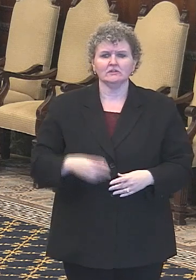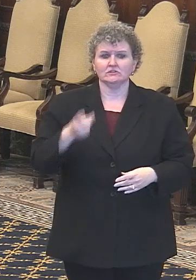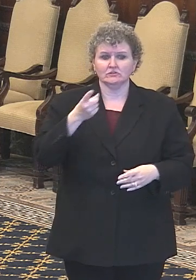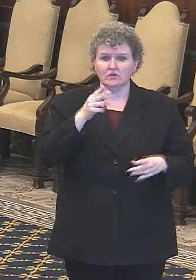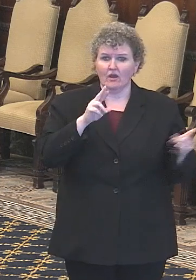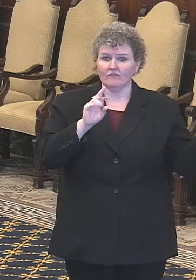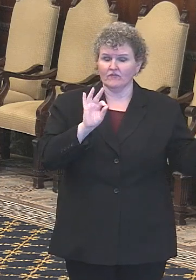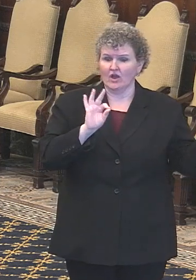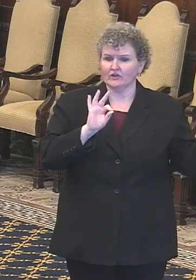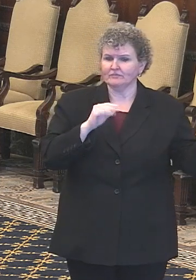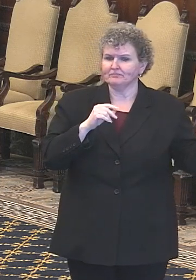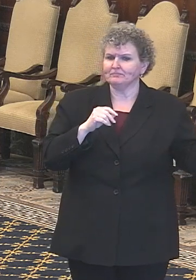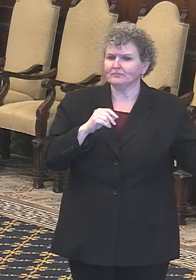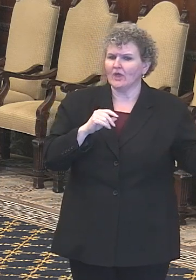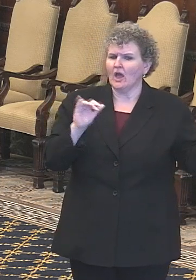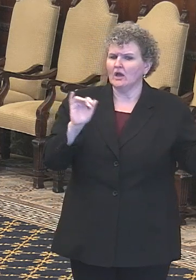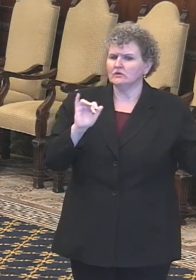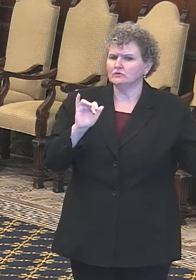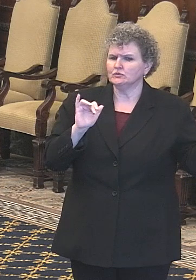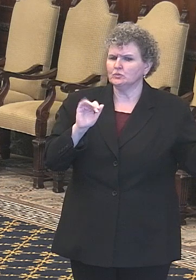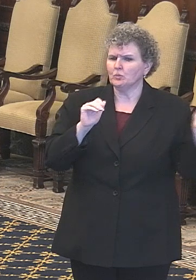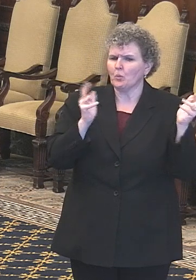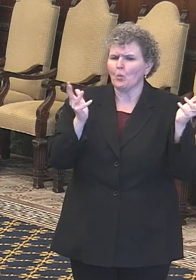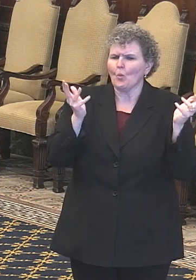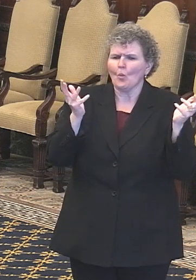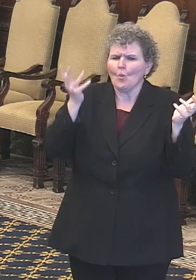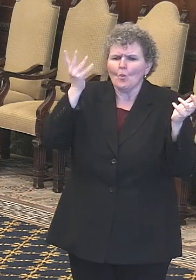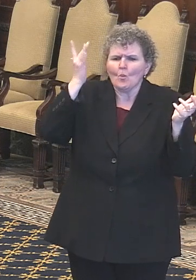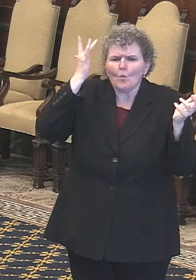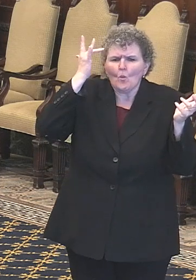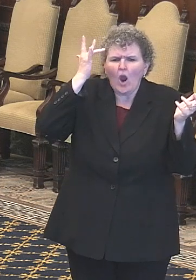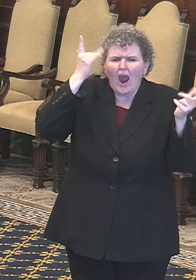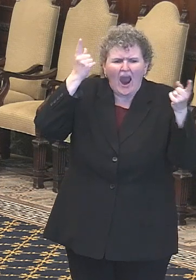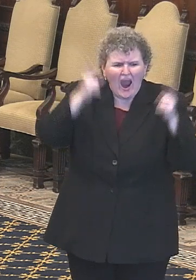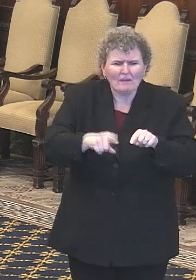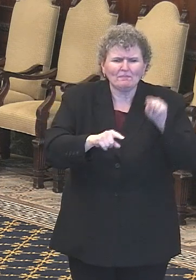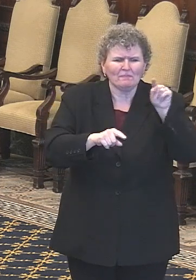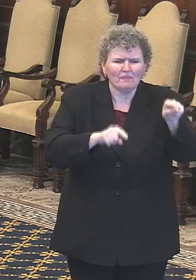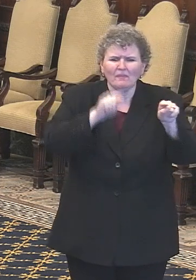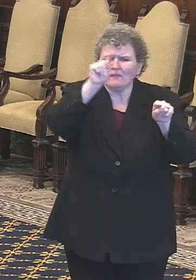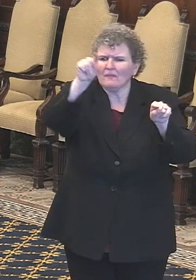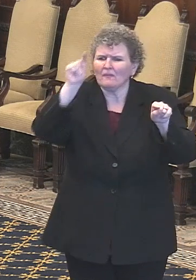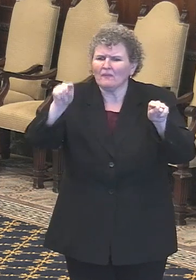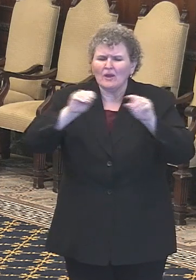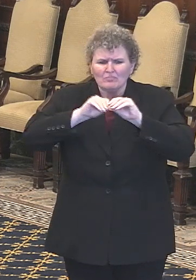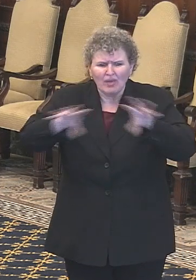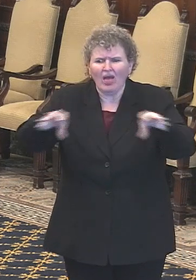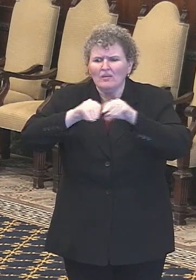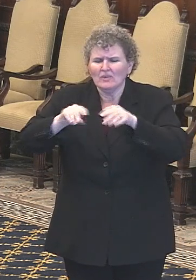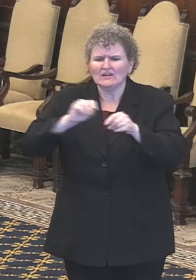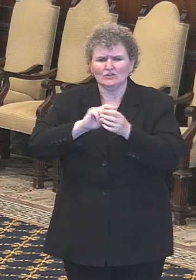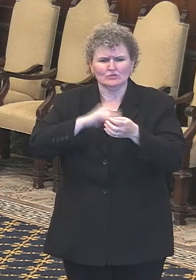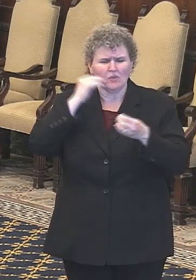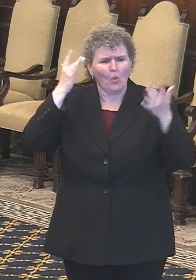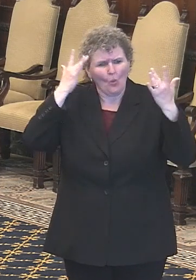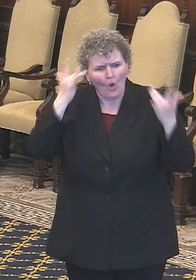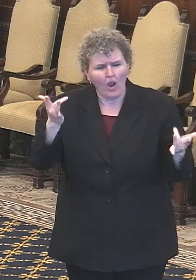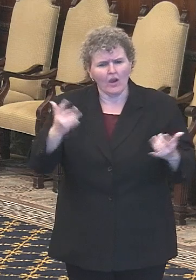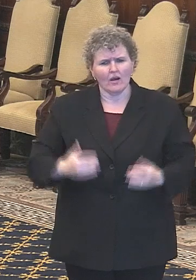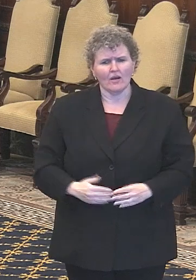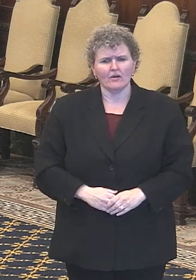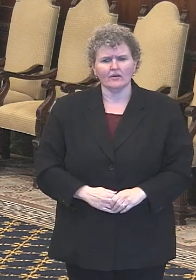you feel that you should and you don't necessarily have to? The Centers for Disease Control